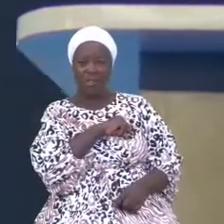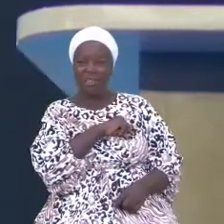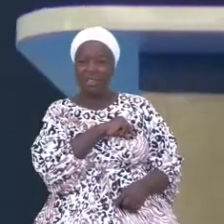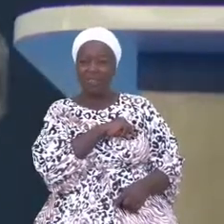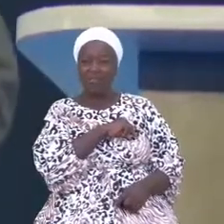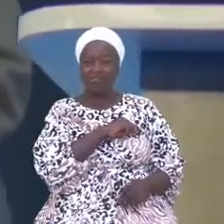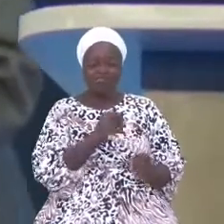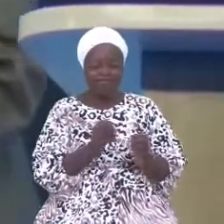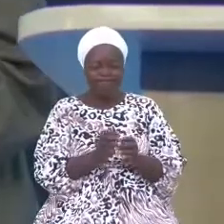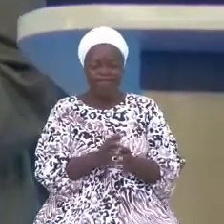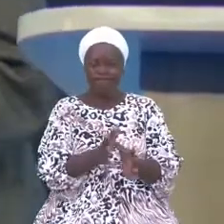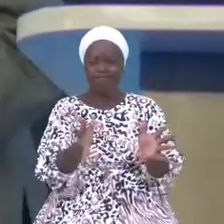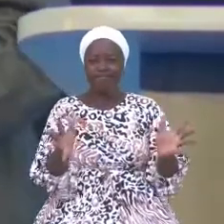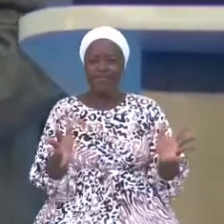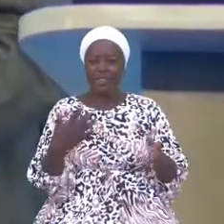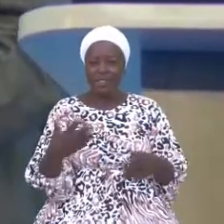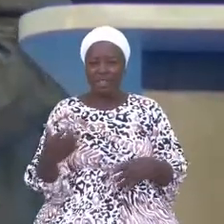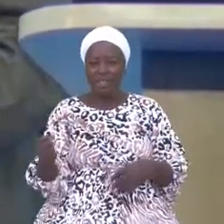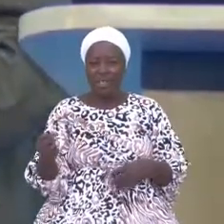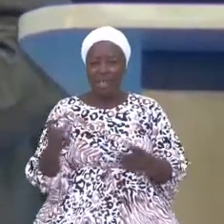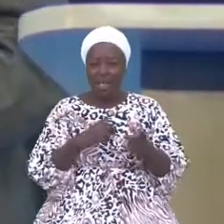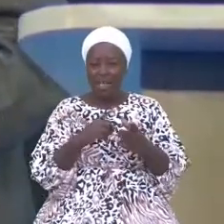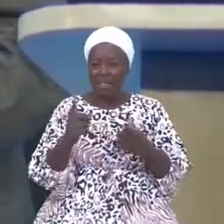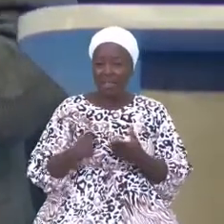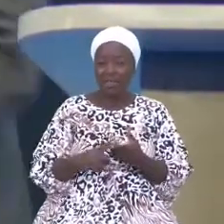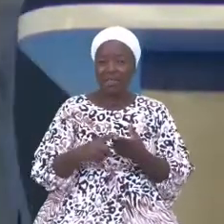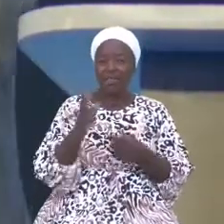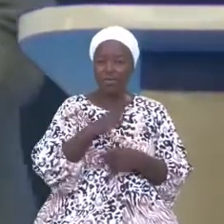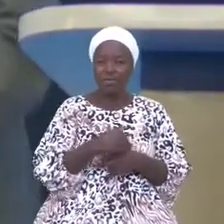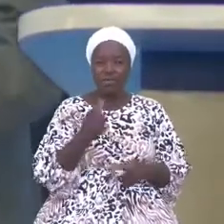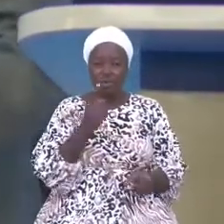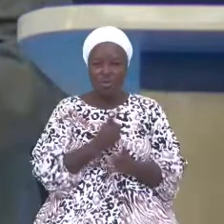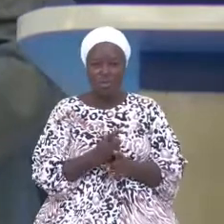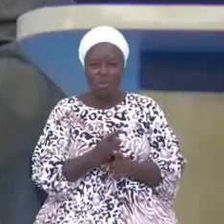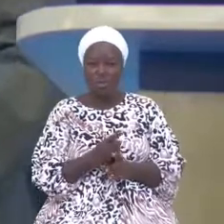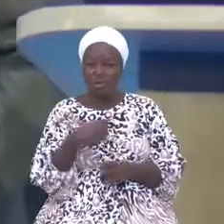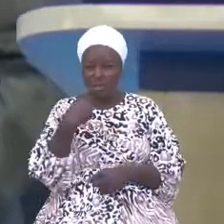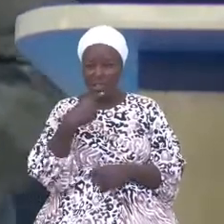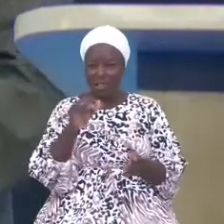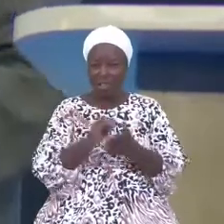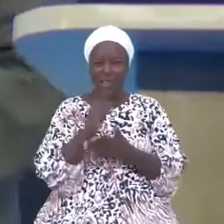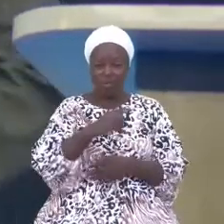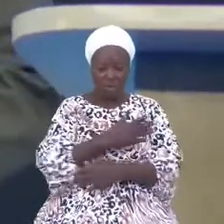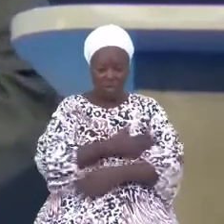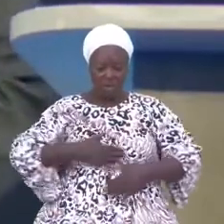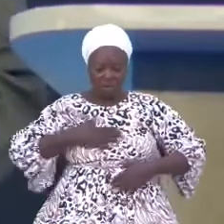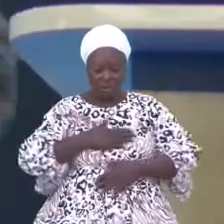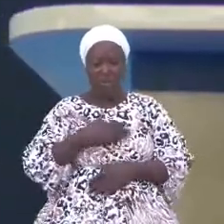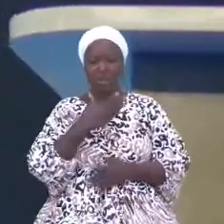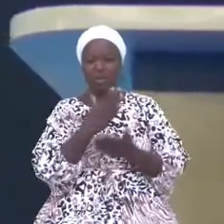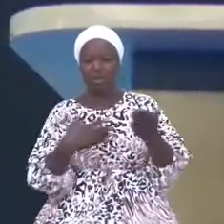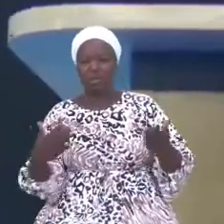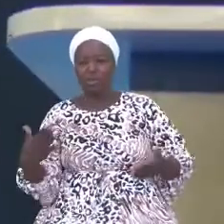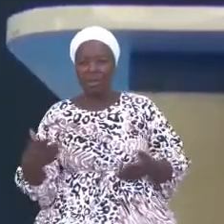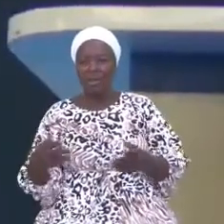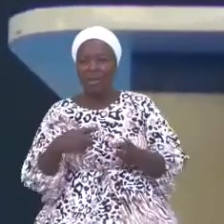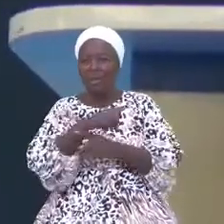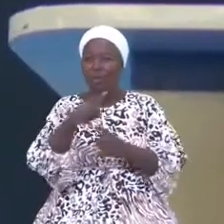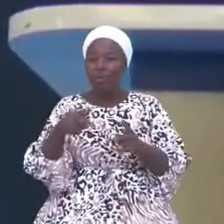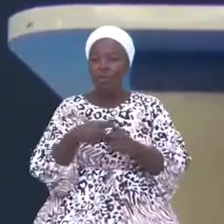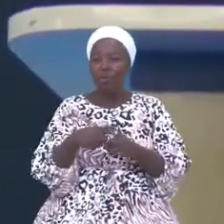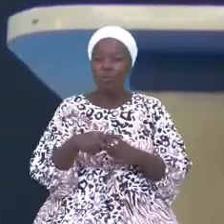gratification. You gratify yourself. You say you are enjoying something. All it brings